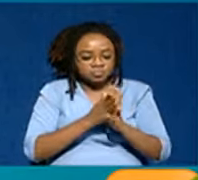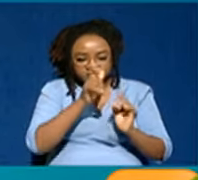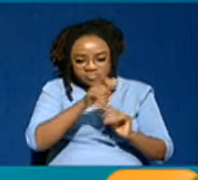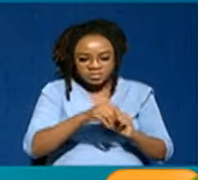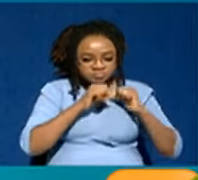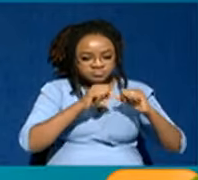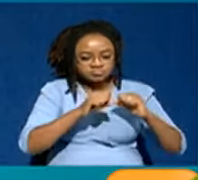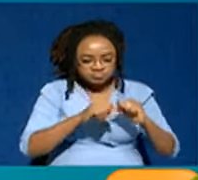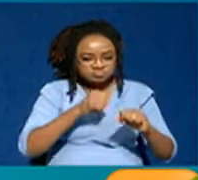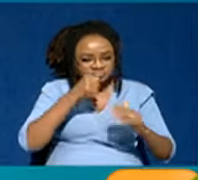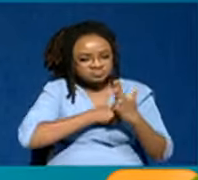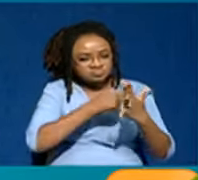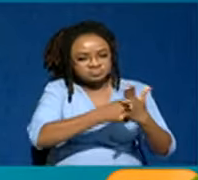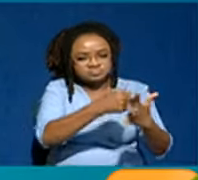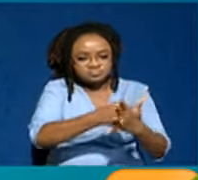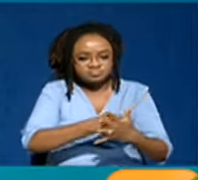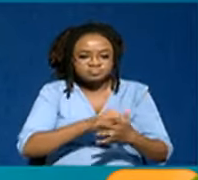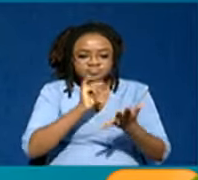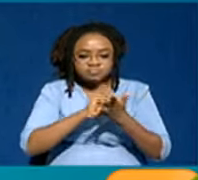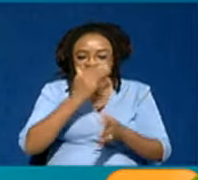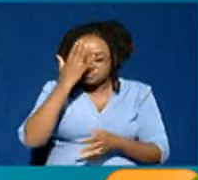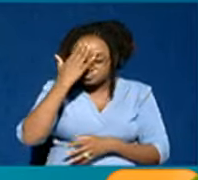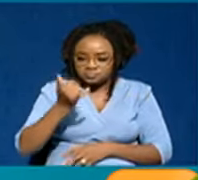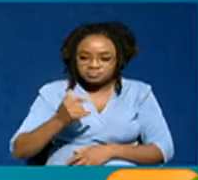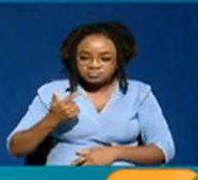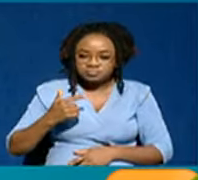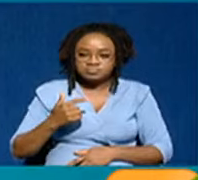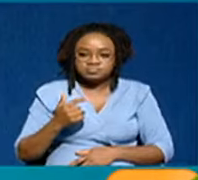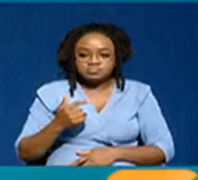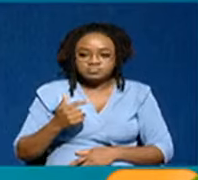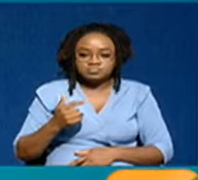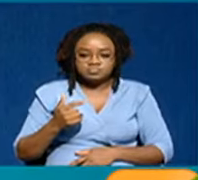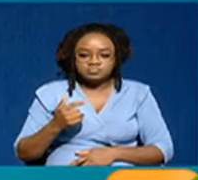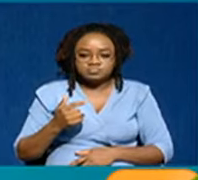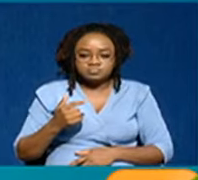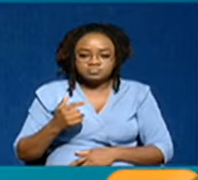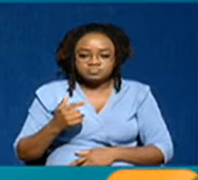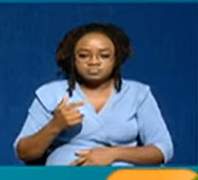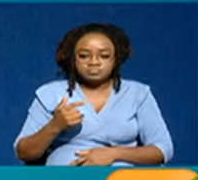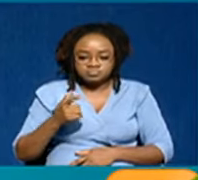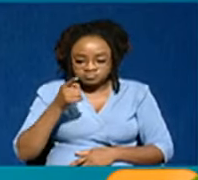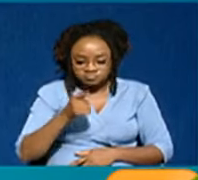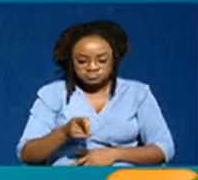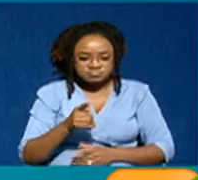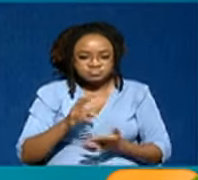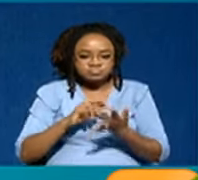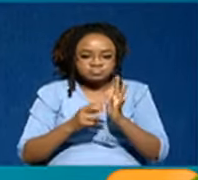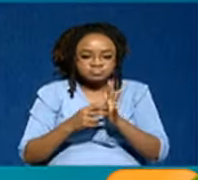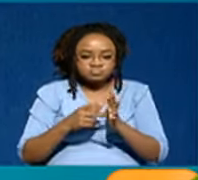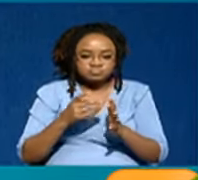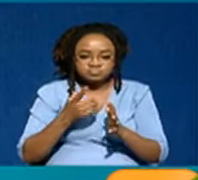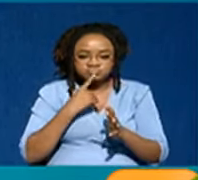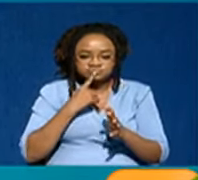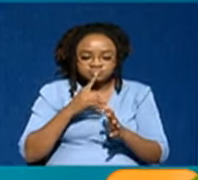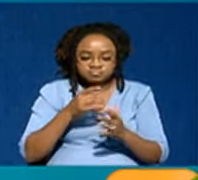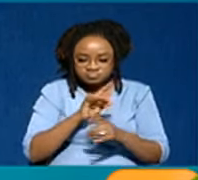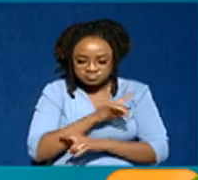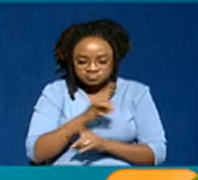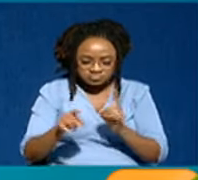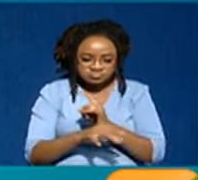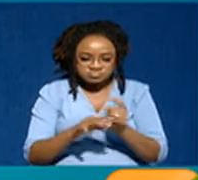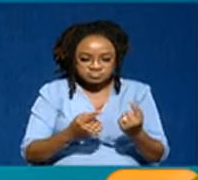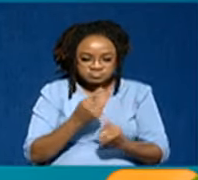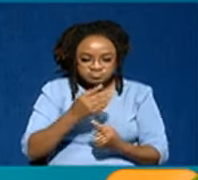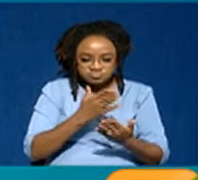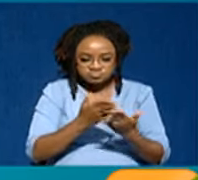things are done. Okay. That's why this strike probably may wait until these things that they say that are being a cooking be seen.